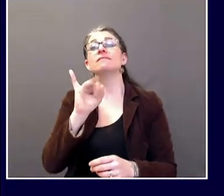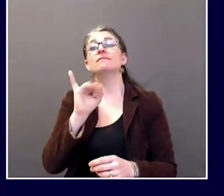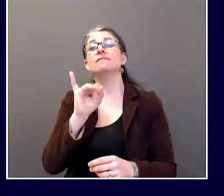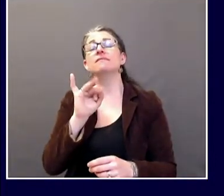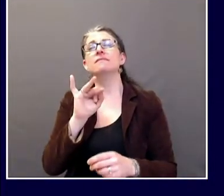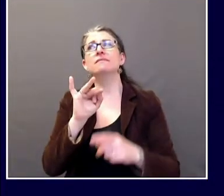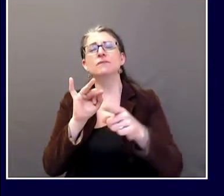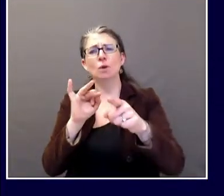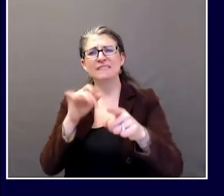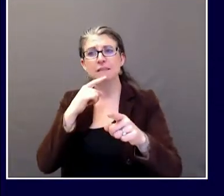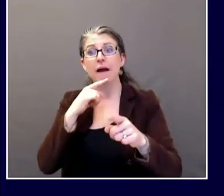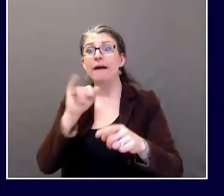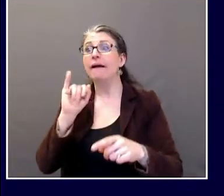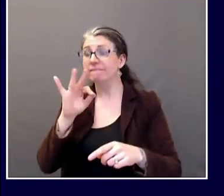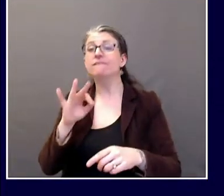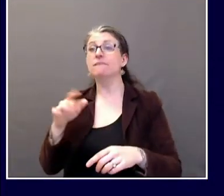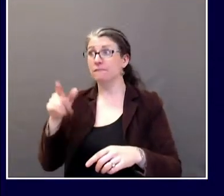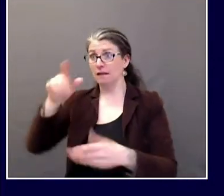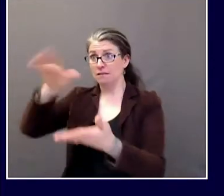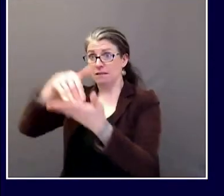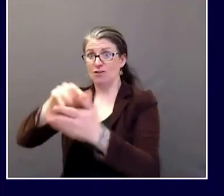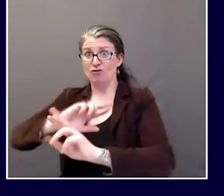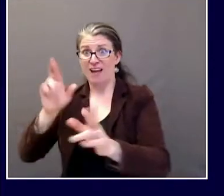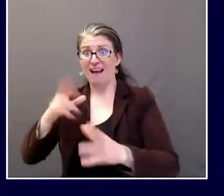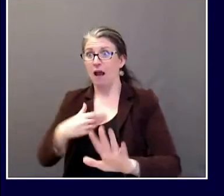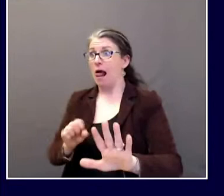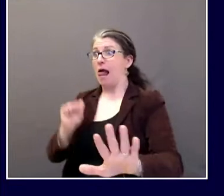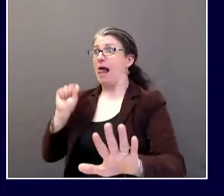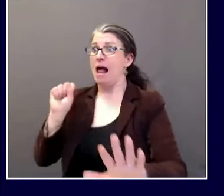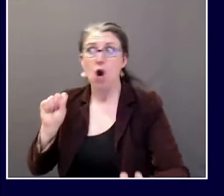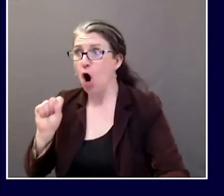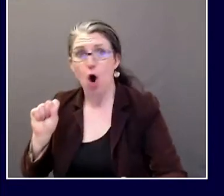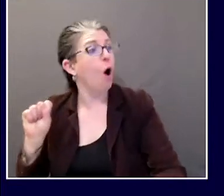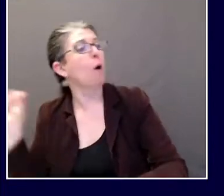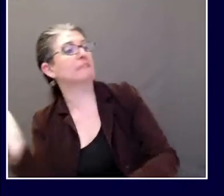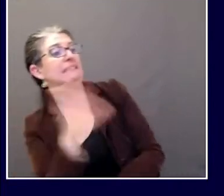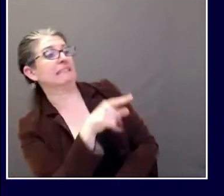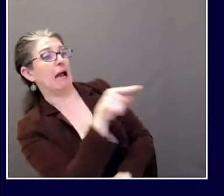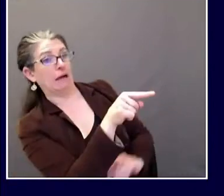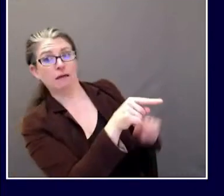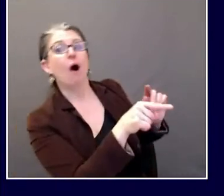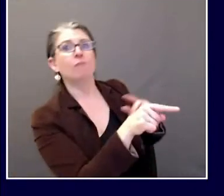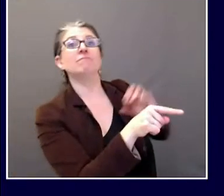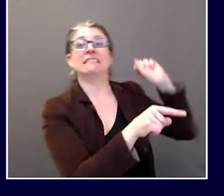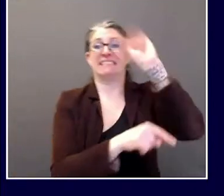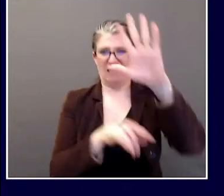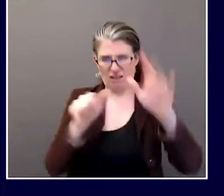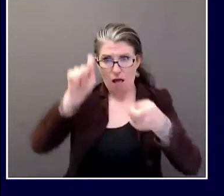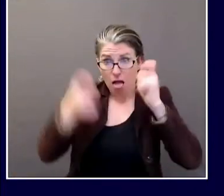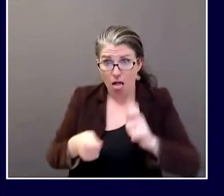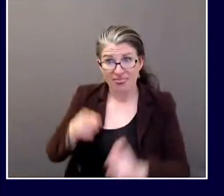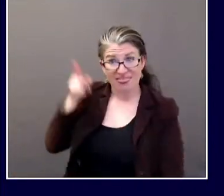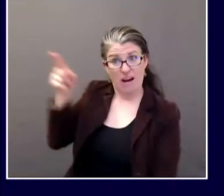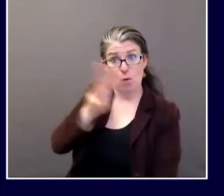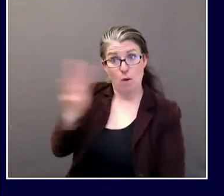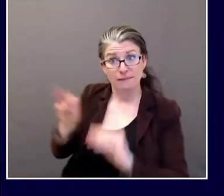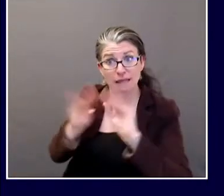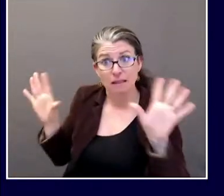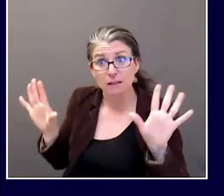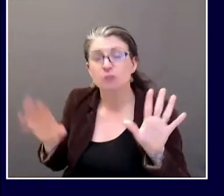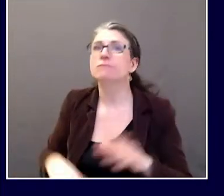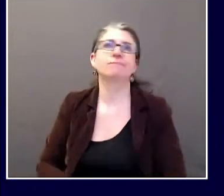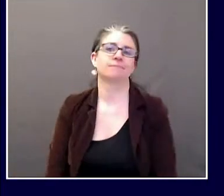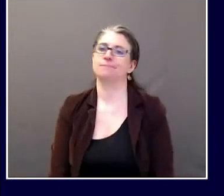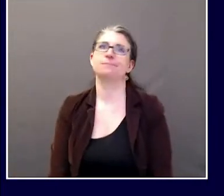day, multiple times per day from different sites. We're taking vaccine from A to B and then moving another vaccine from X to